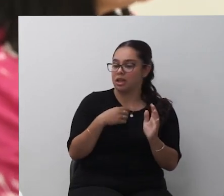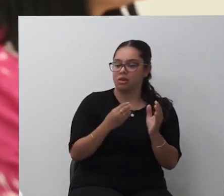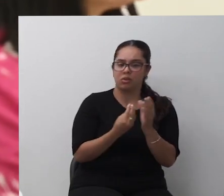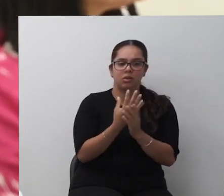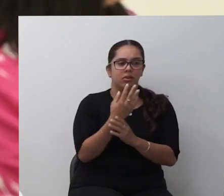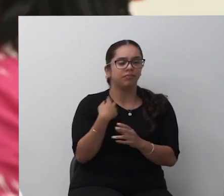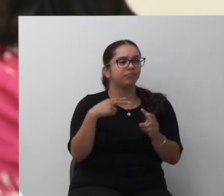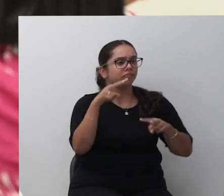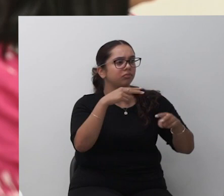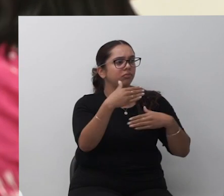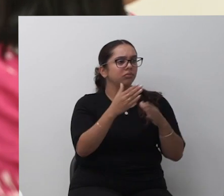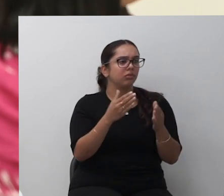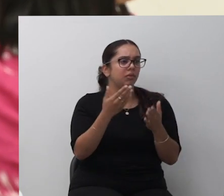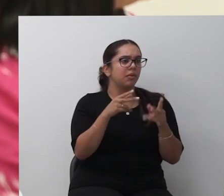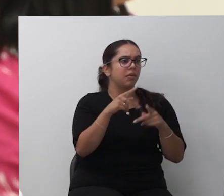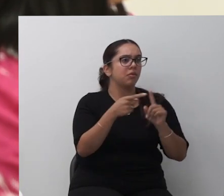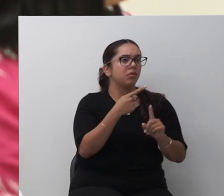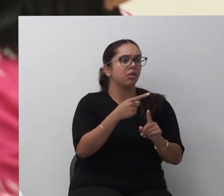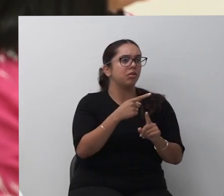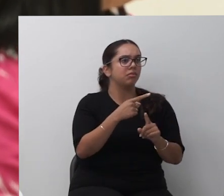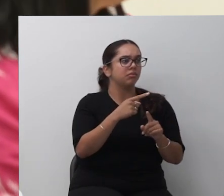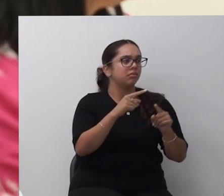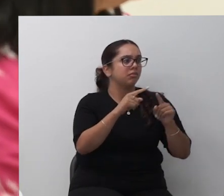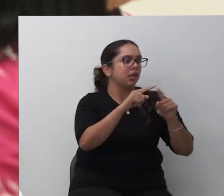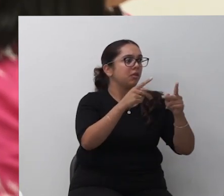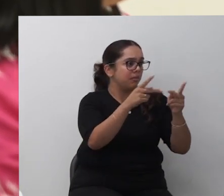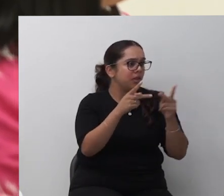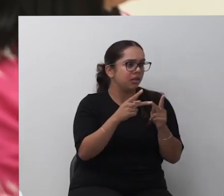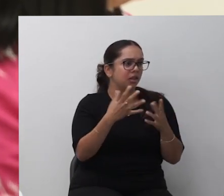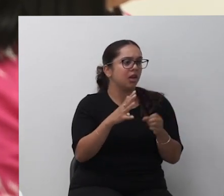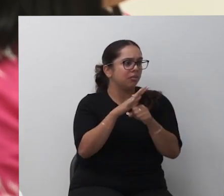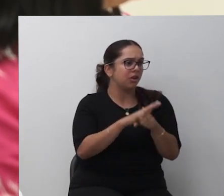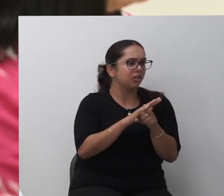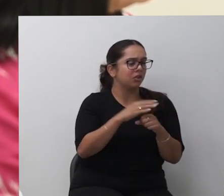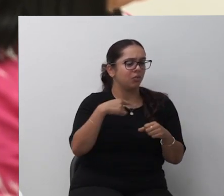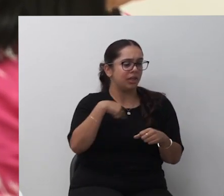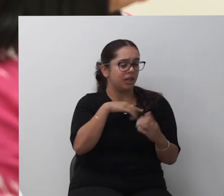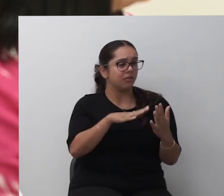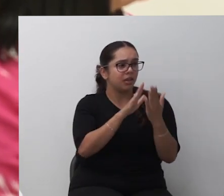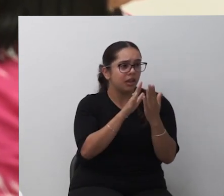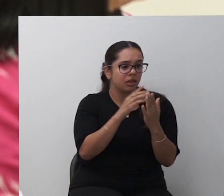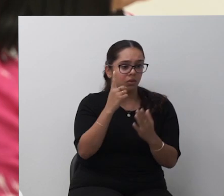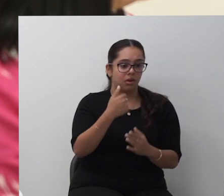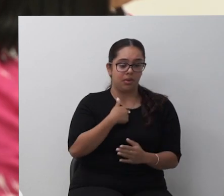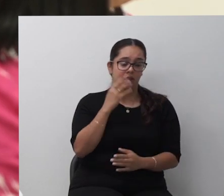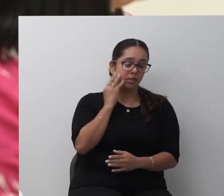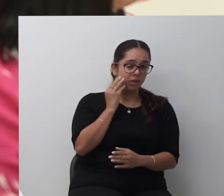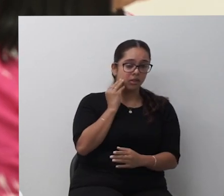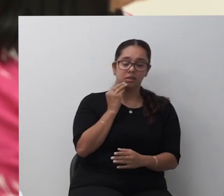the room maybe folks from across the diaspora, a lot of the pressures that we might face, or I'll speak for myself, as